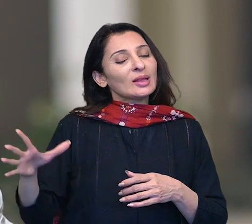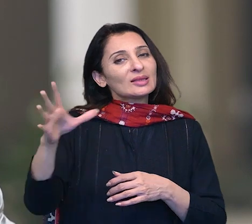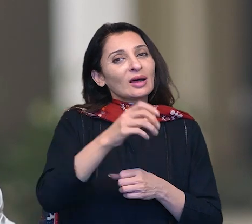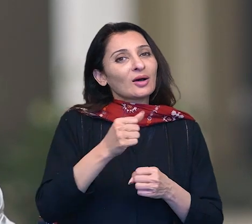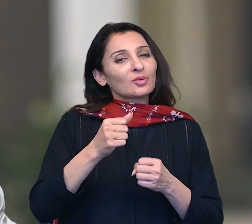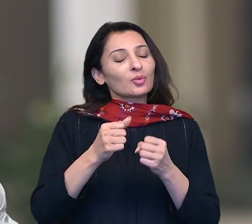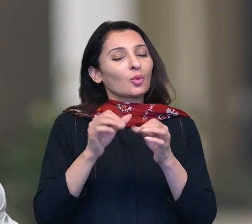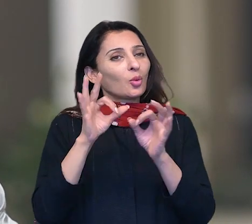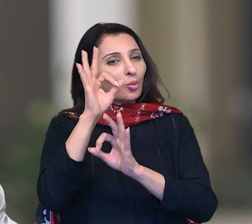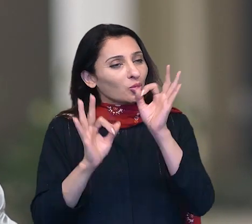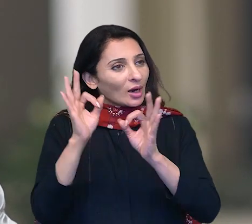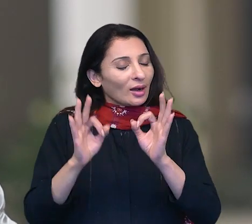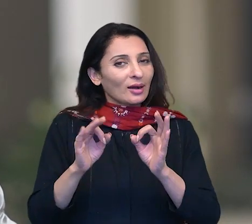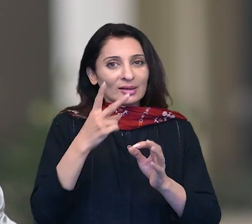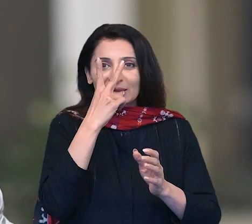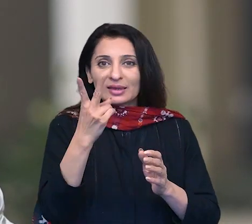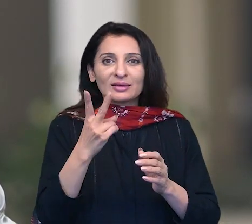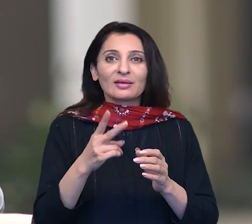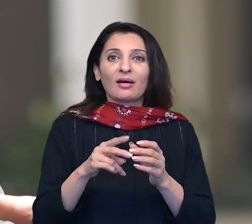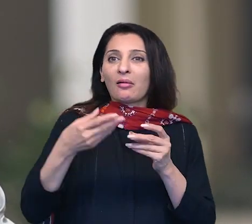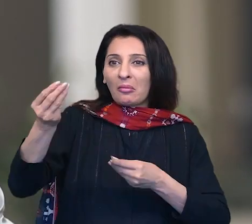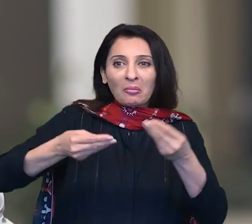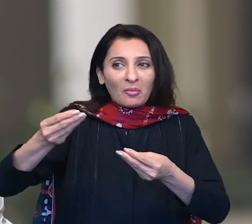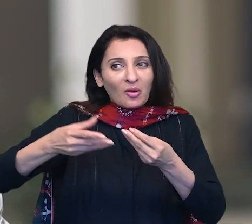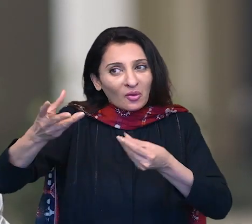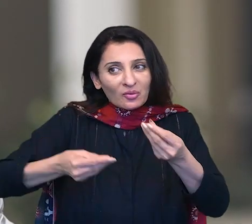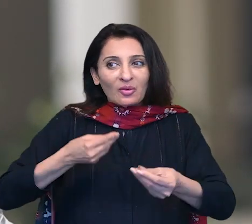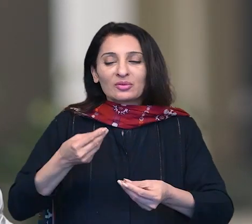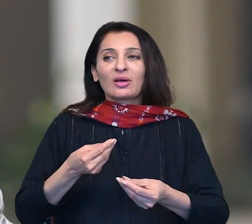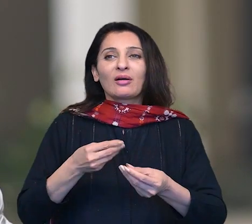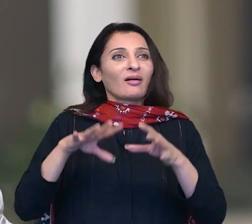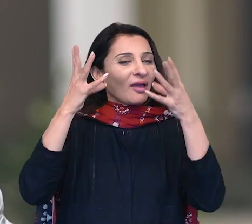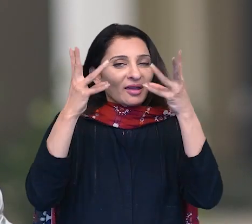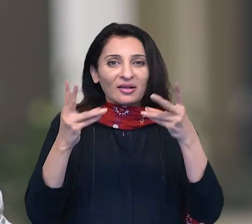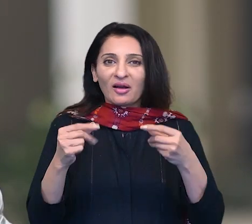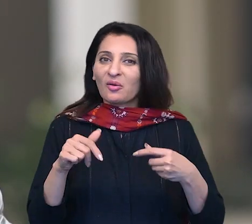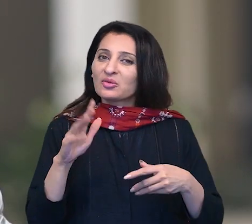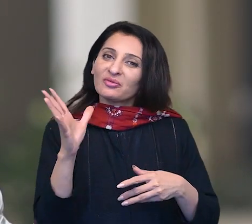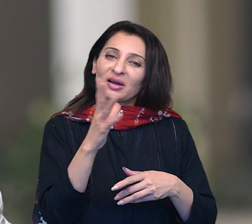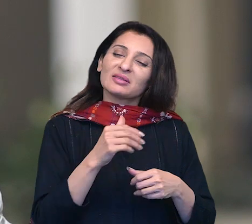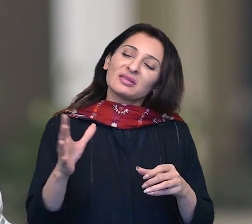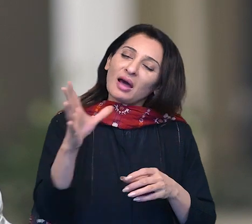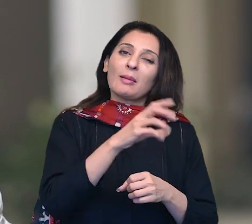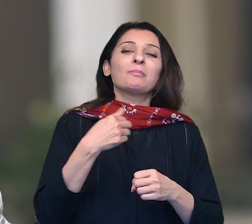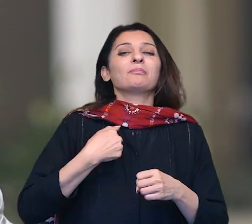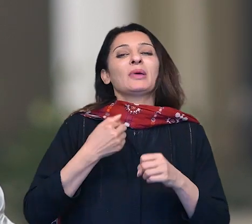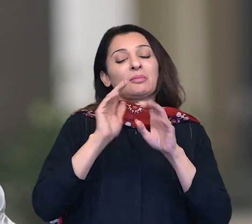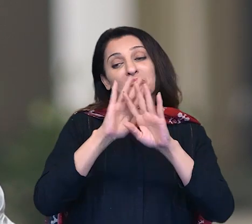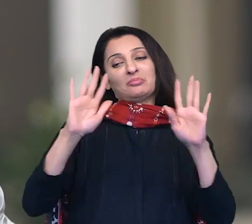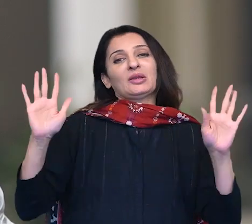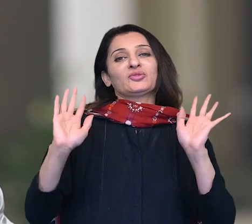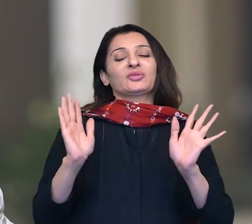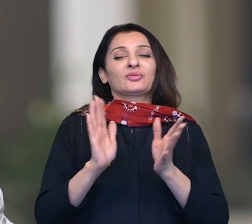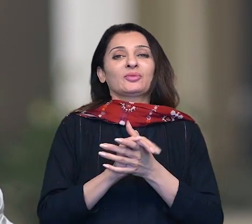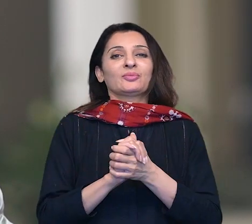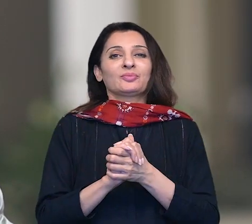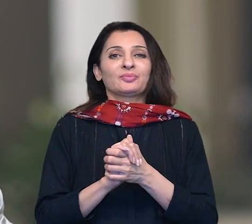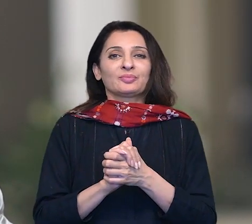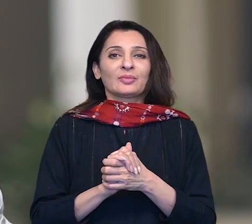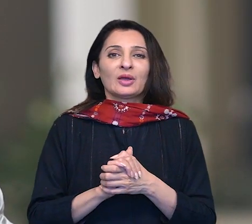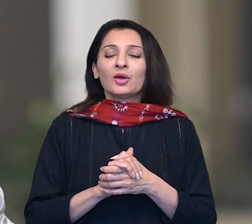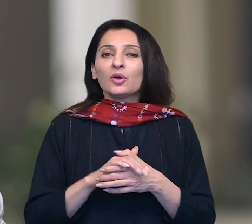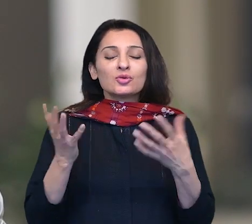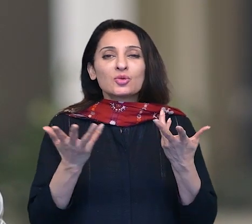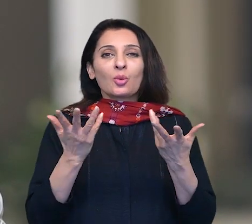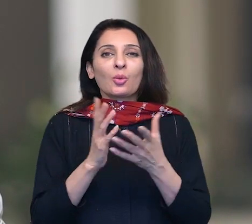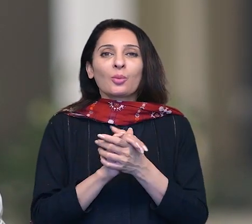responsibility is to manage all the affairs of dairy farm, like purchasing, production,